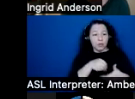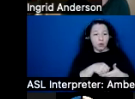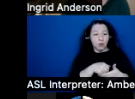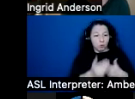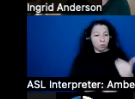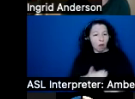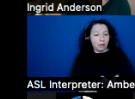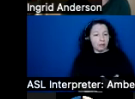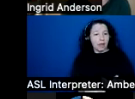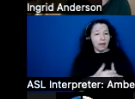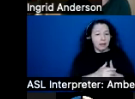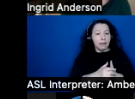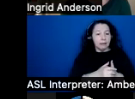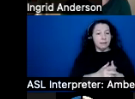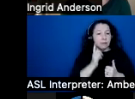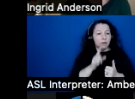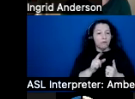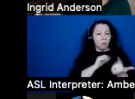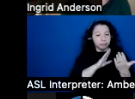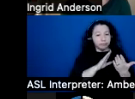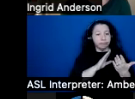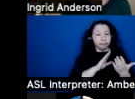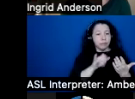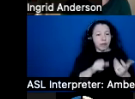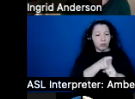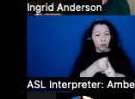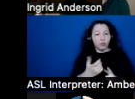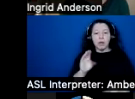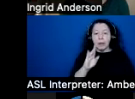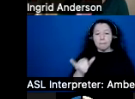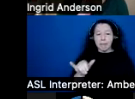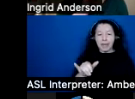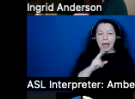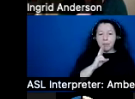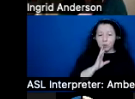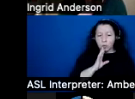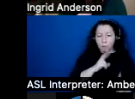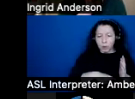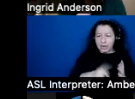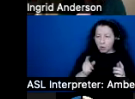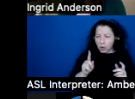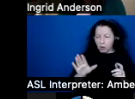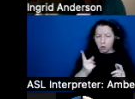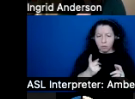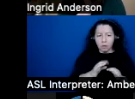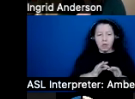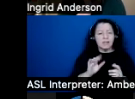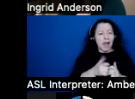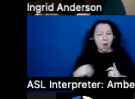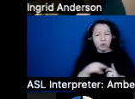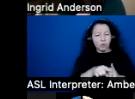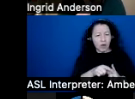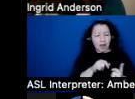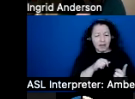process for dealing with that. Becky, I'll just read this out loud. Becky says, how do you guys handle it